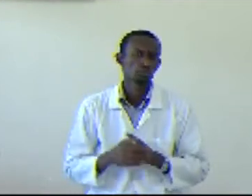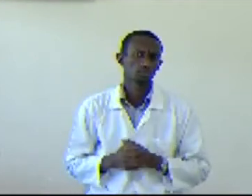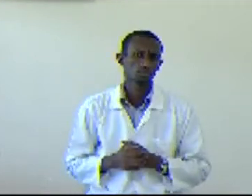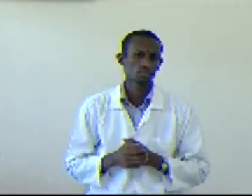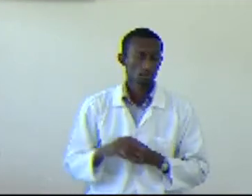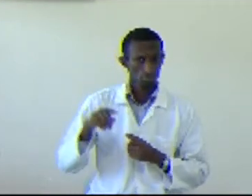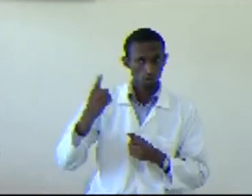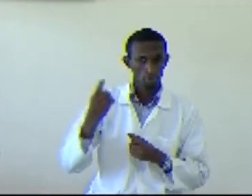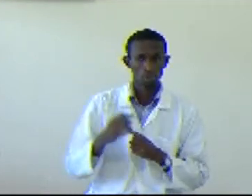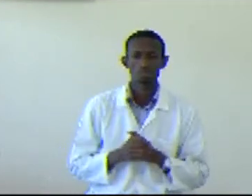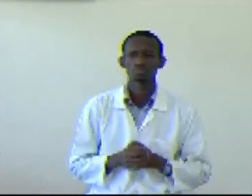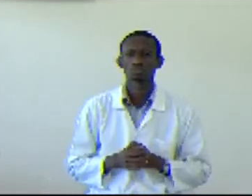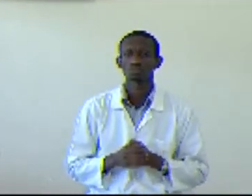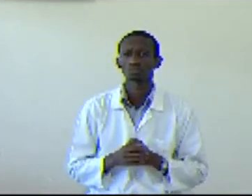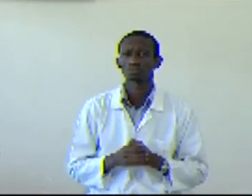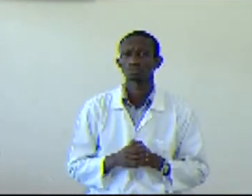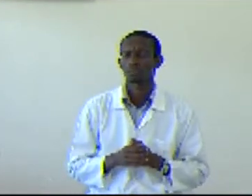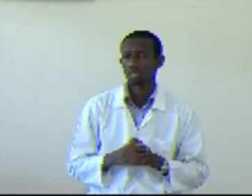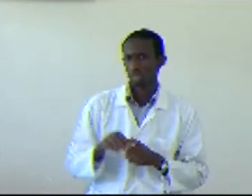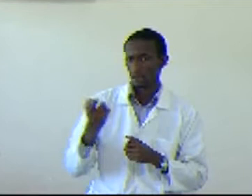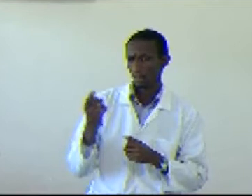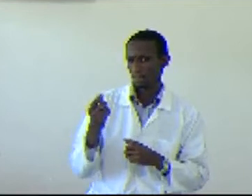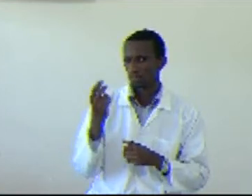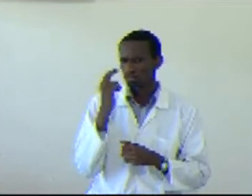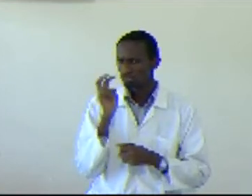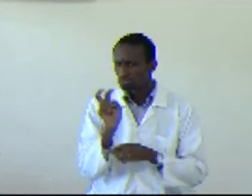if we observe